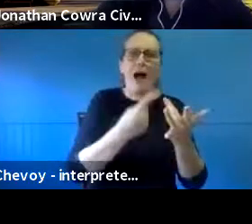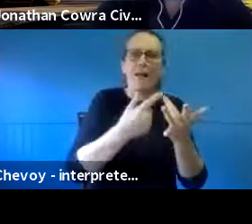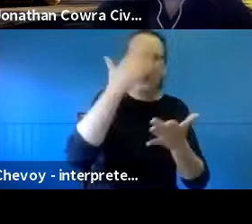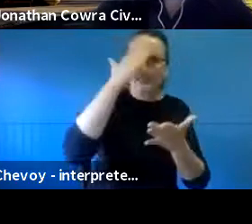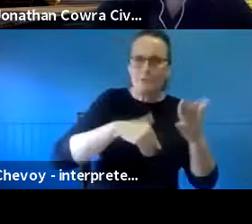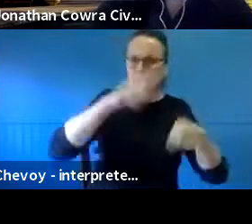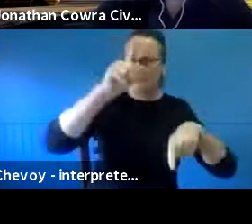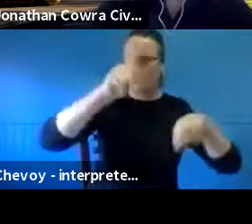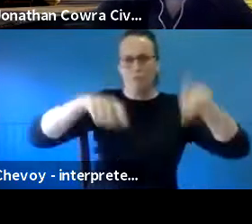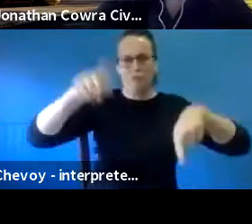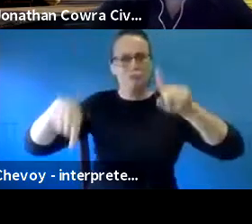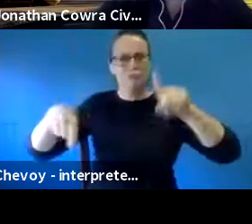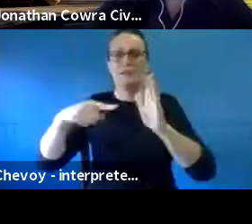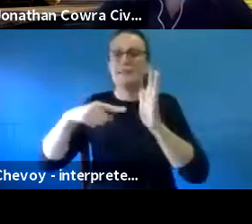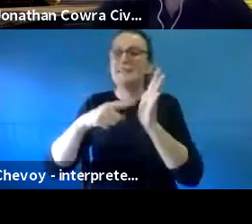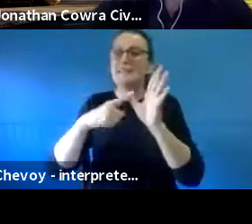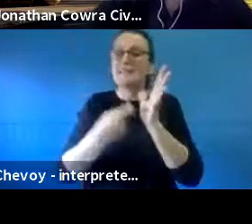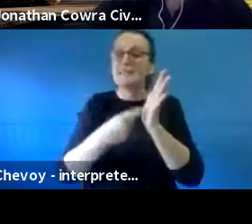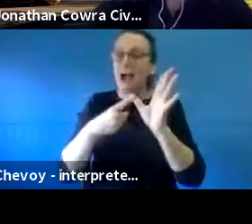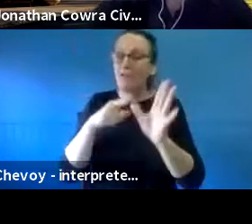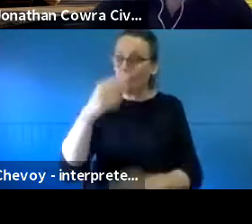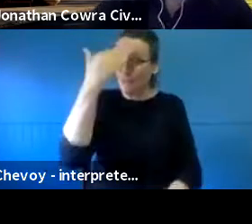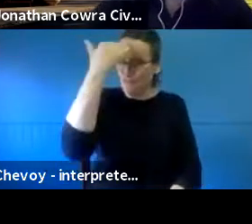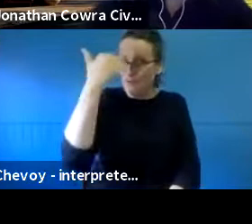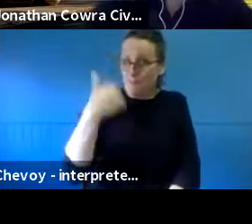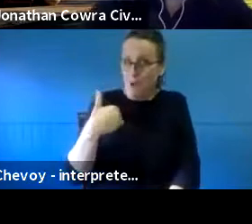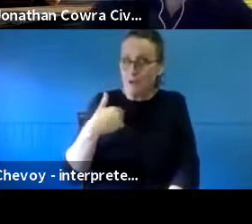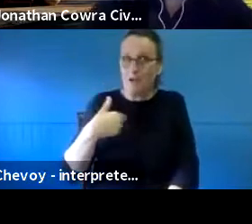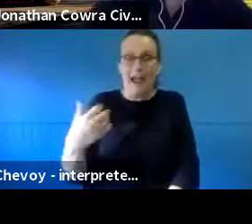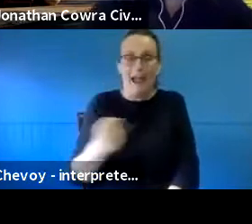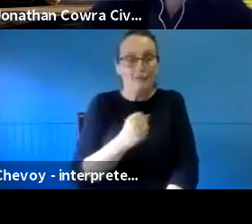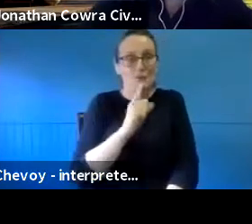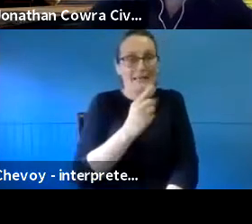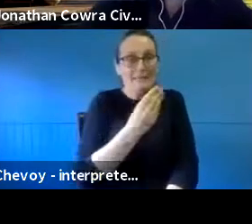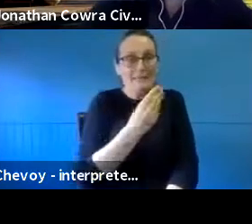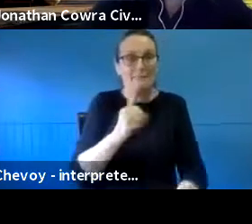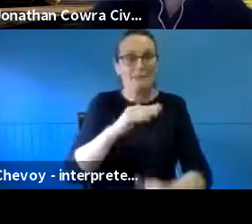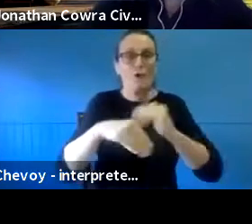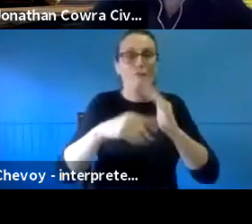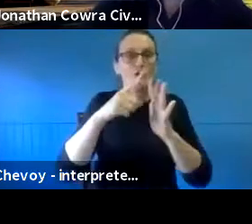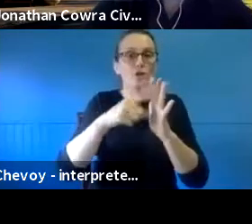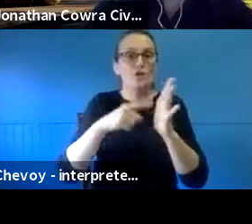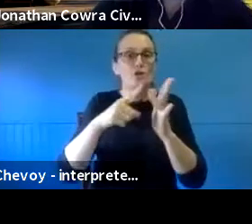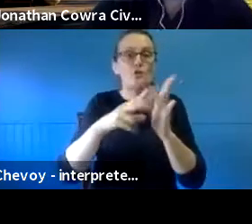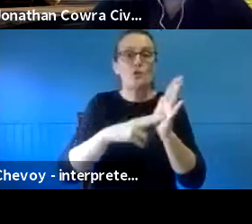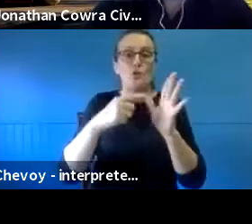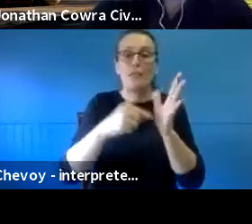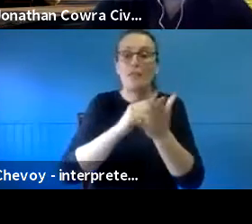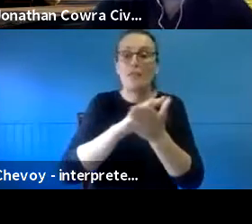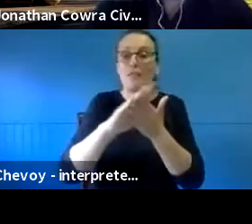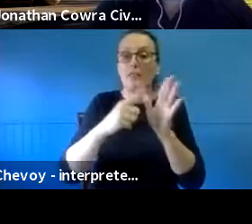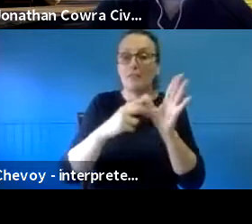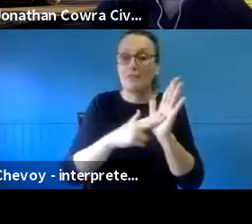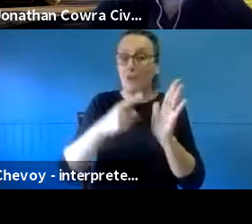you actually reminded me to correct myself from something that I said on Jonathan, the back of Jonathan's comment, is that we have actually all